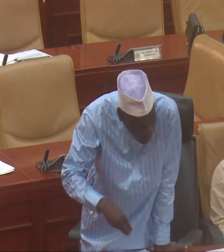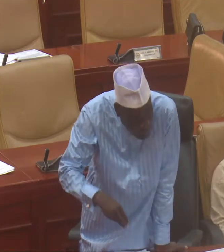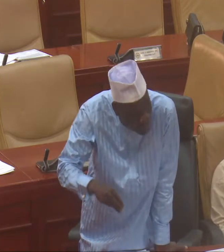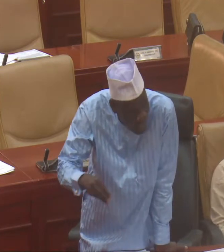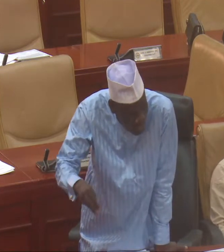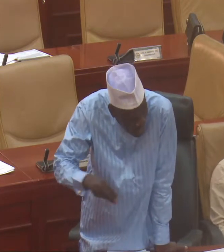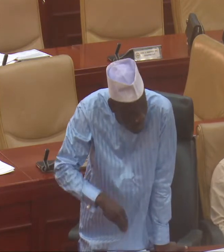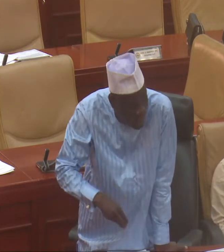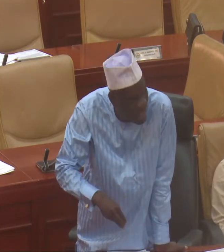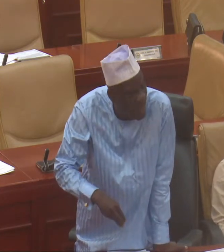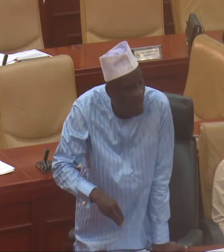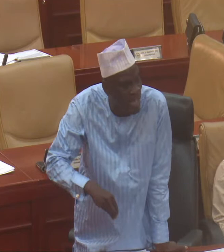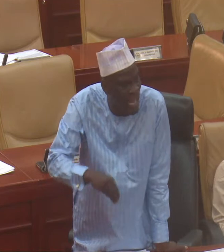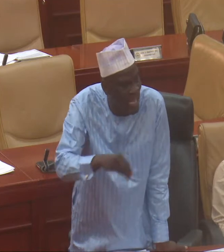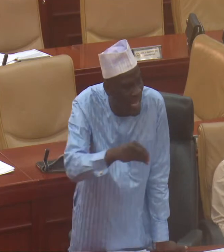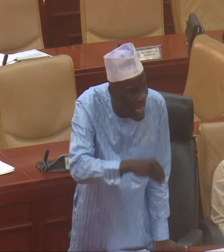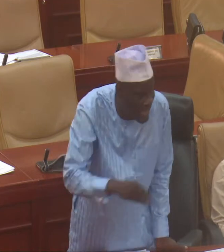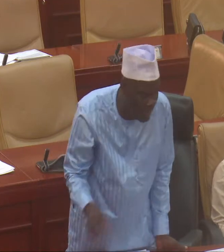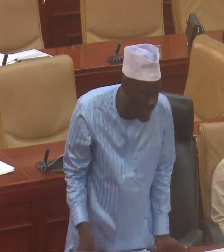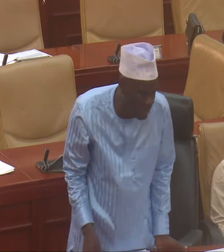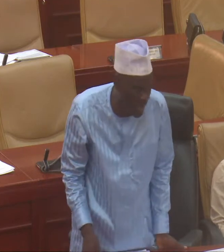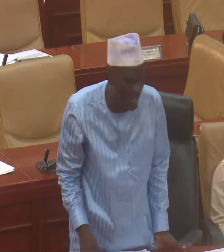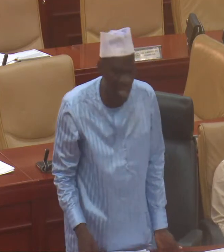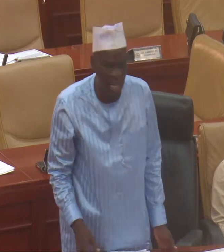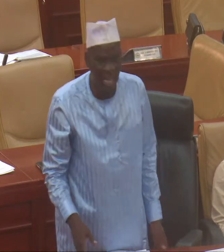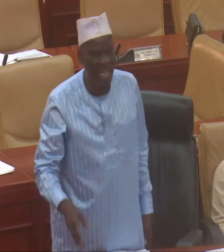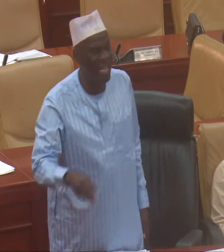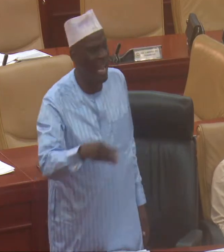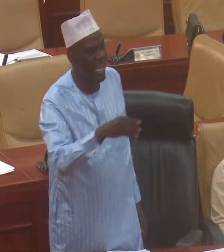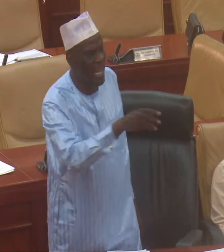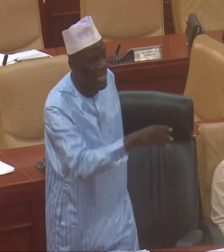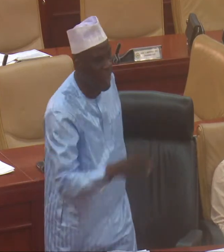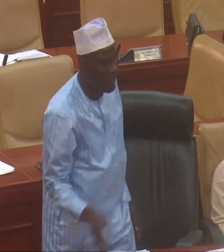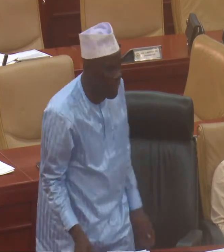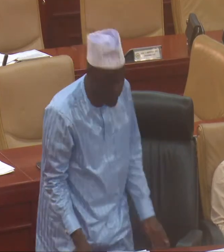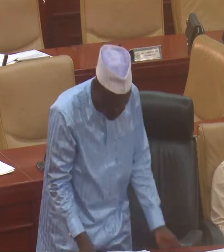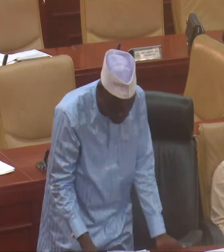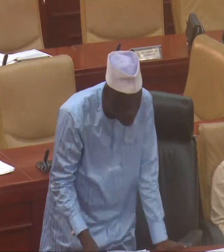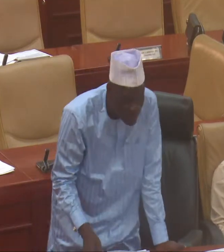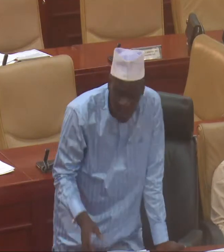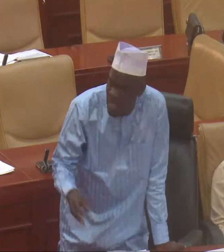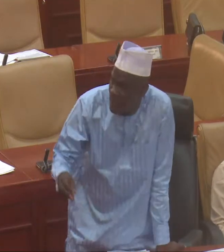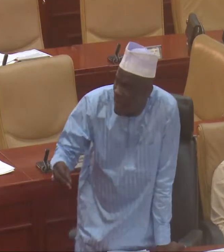re-equip 37, but engage the management and then engage government